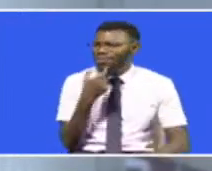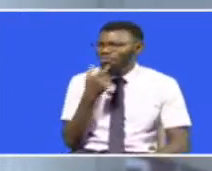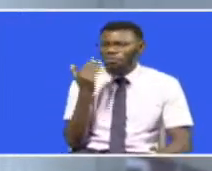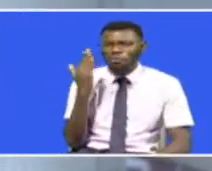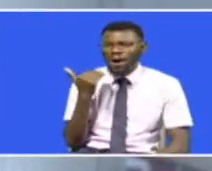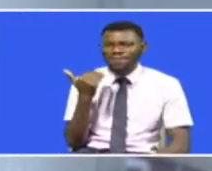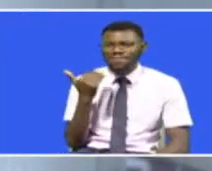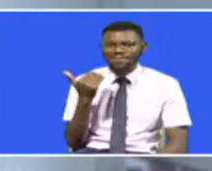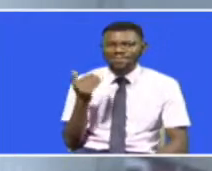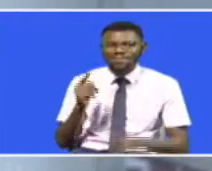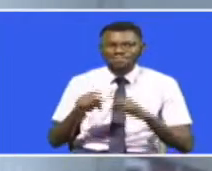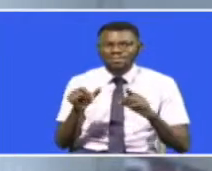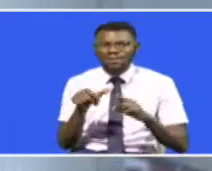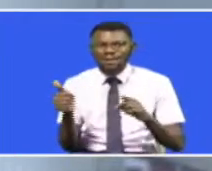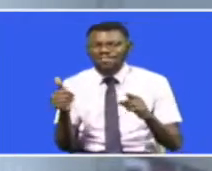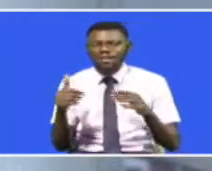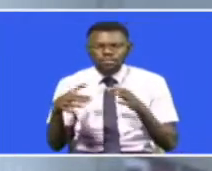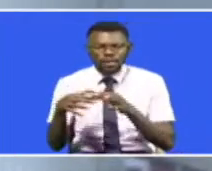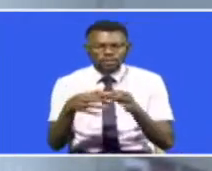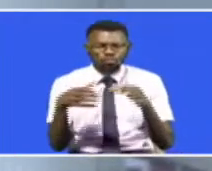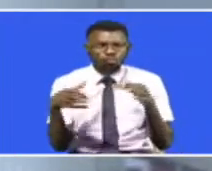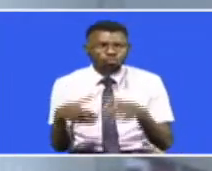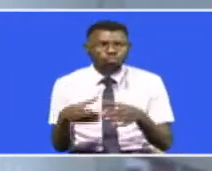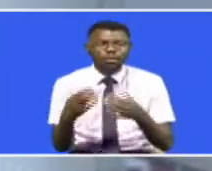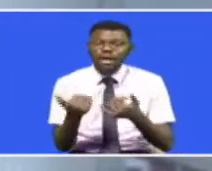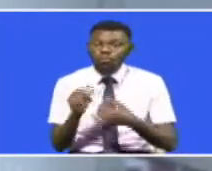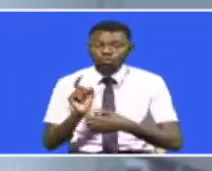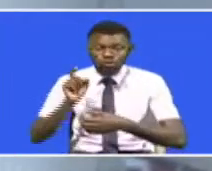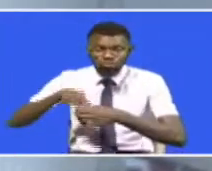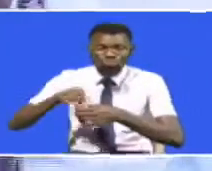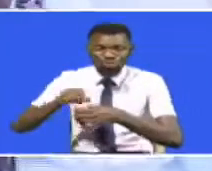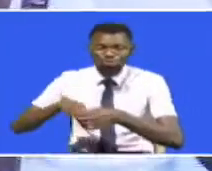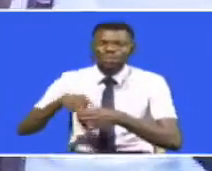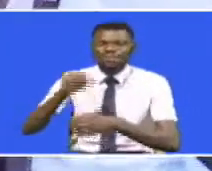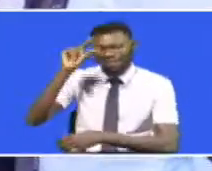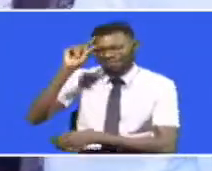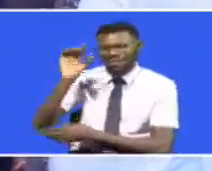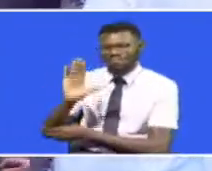leaders in Azimio are also warming up to the Kenya Kwanza administration.